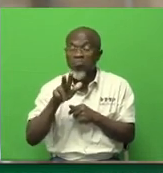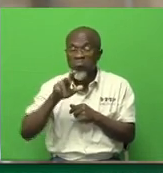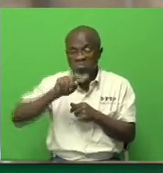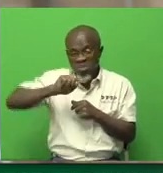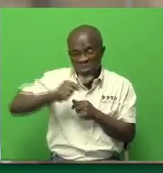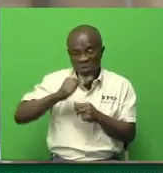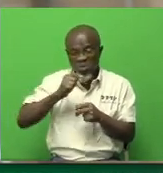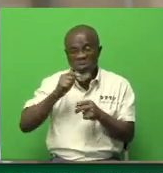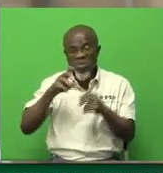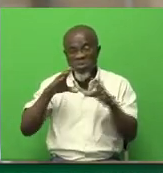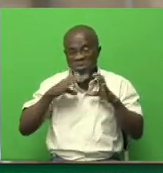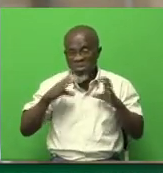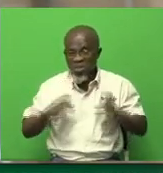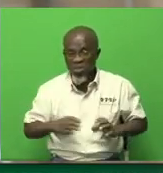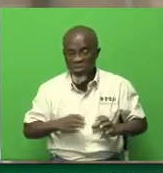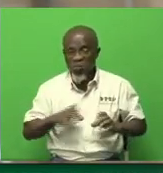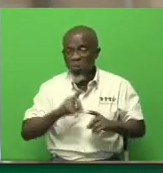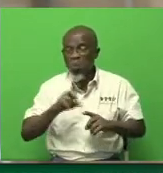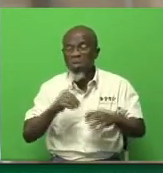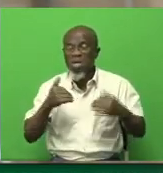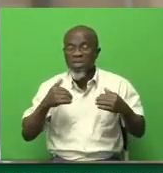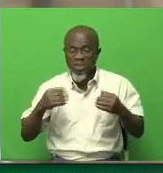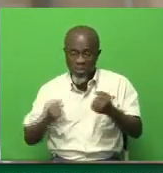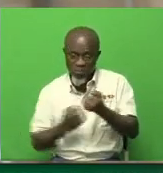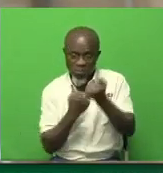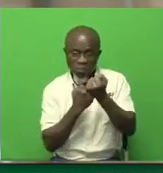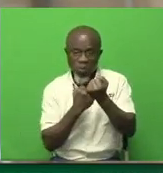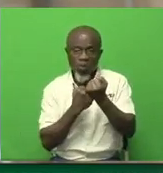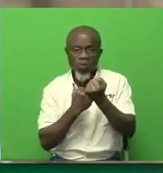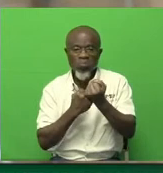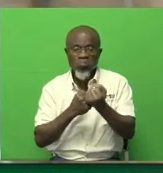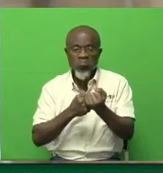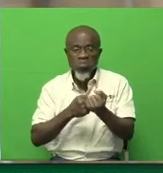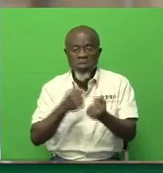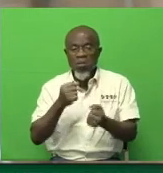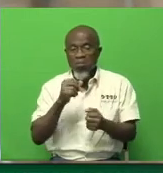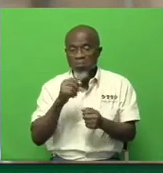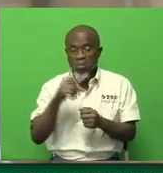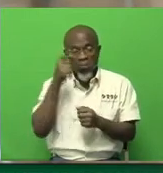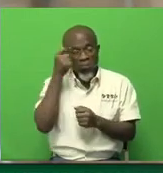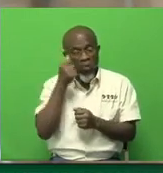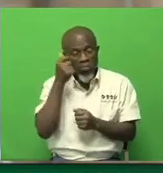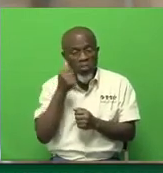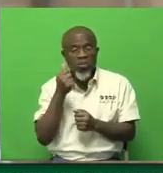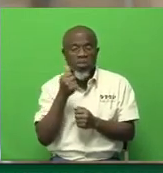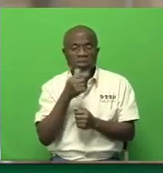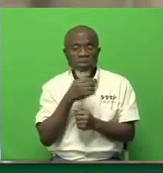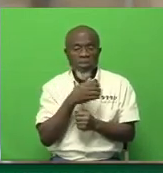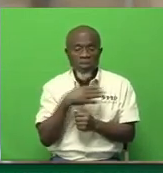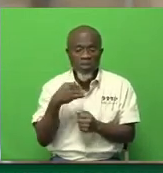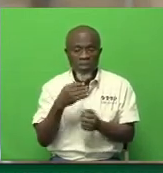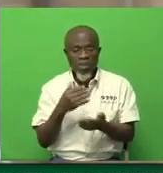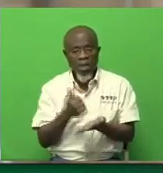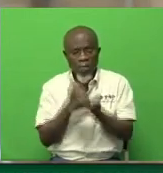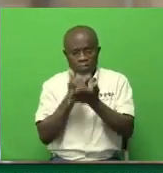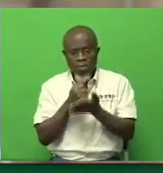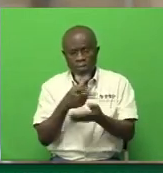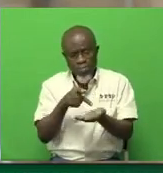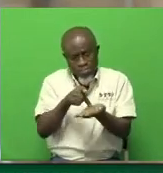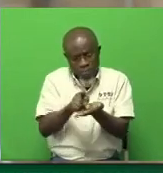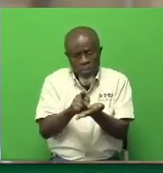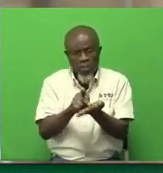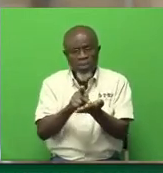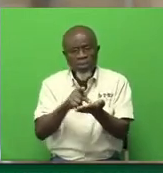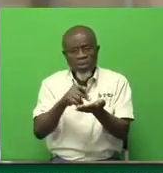where we assist vulnerable groups pensioners to pay their utility bills their Wasa and tea and Tech